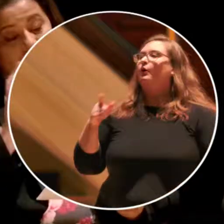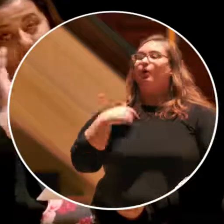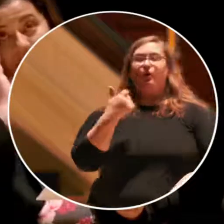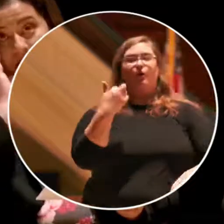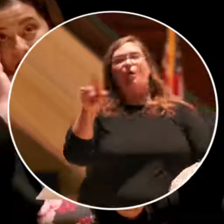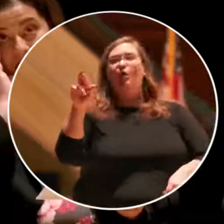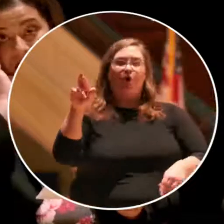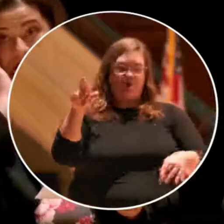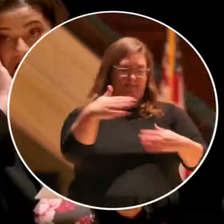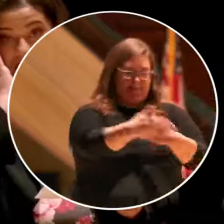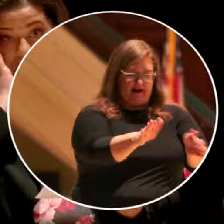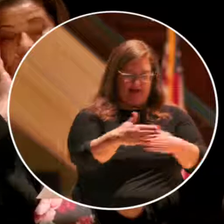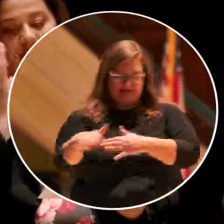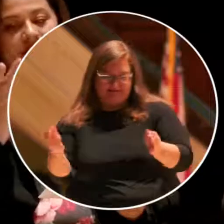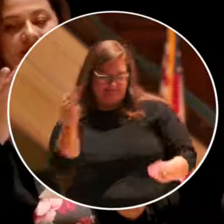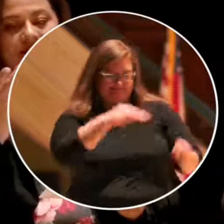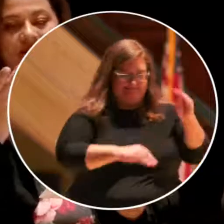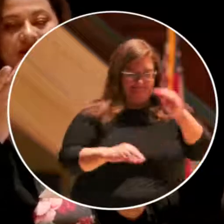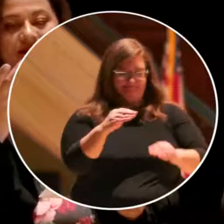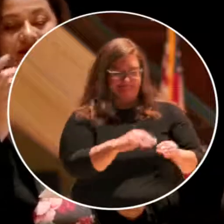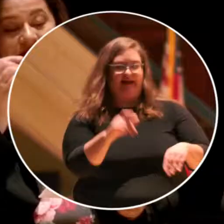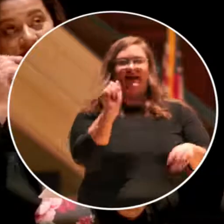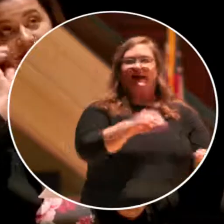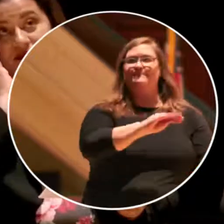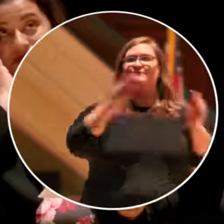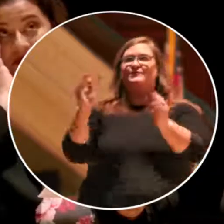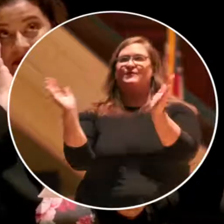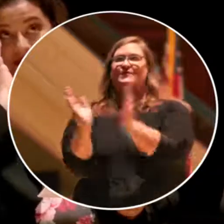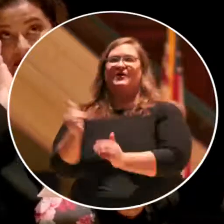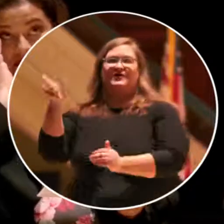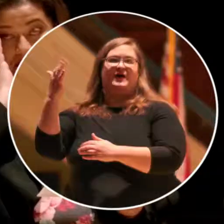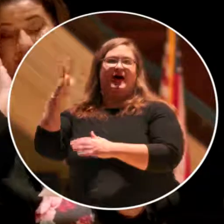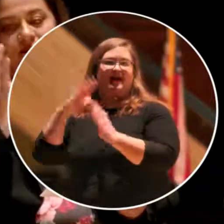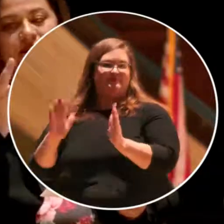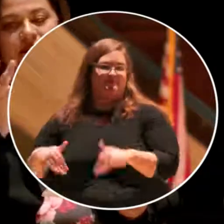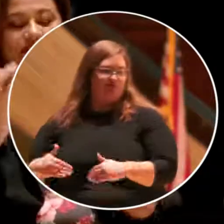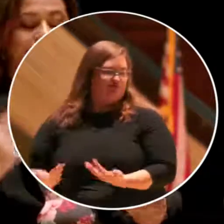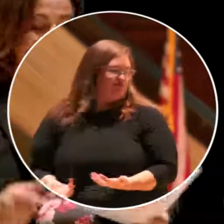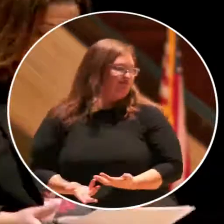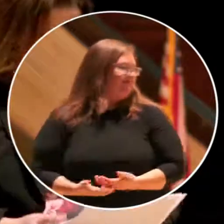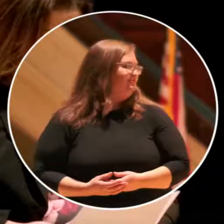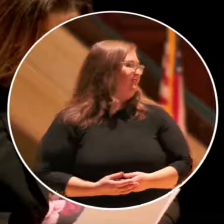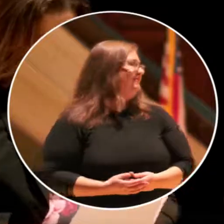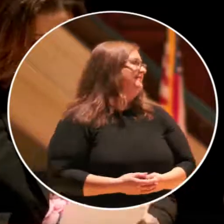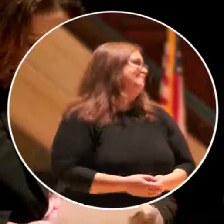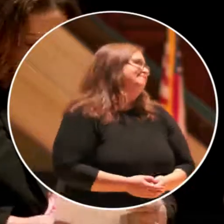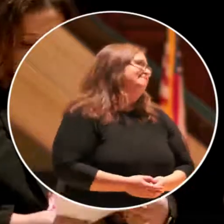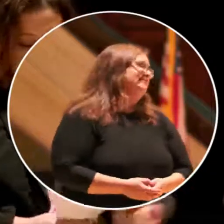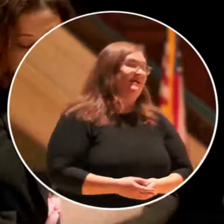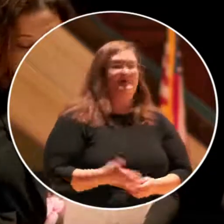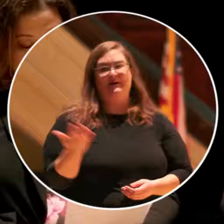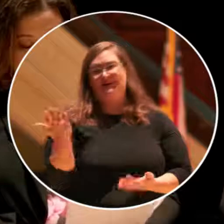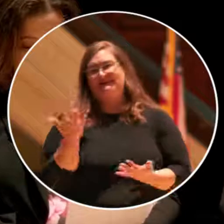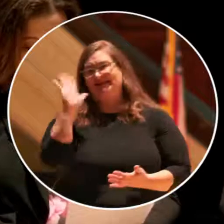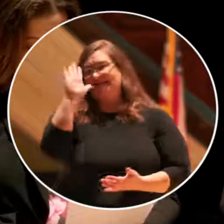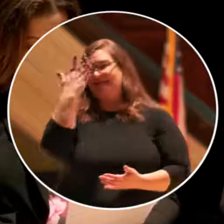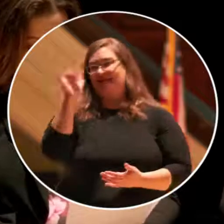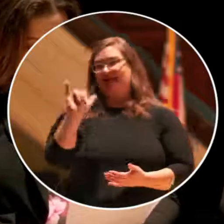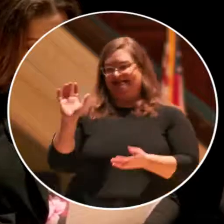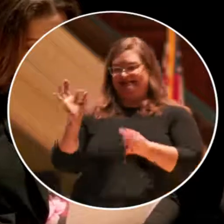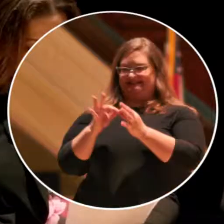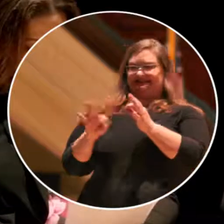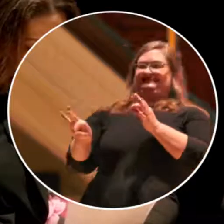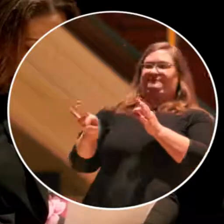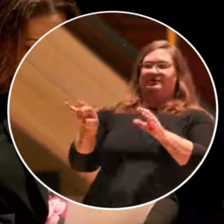to downsize that big old house. I know they probably appear like simple tasks to you, but every time